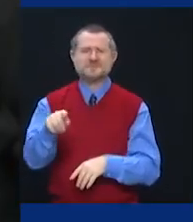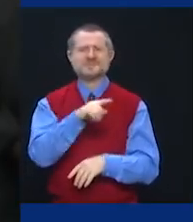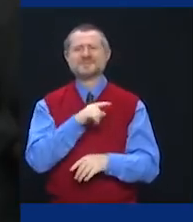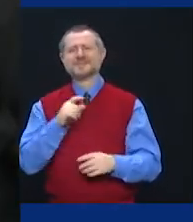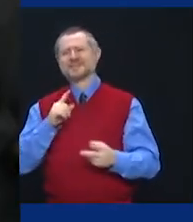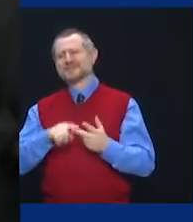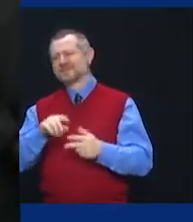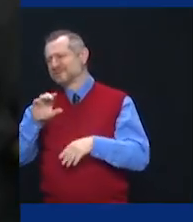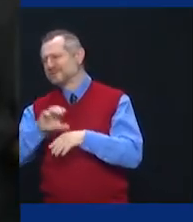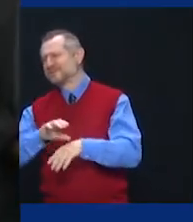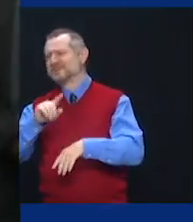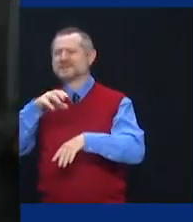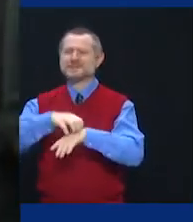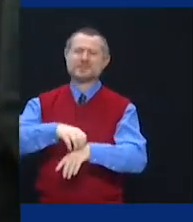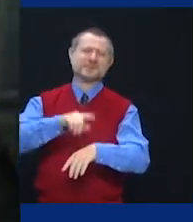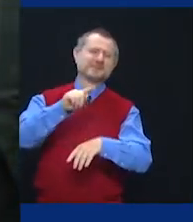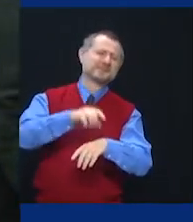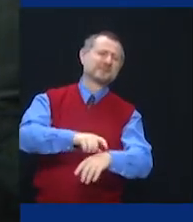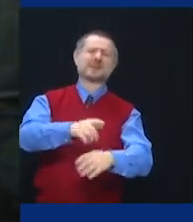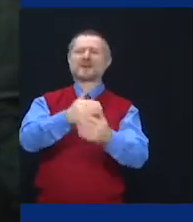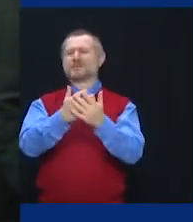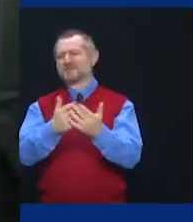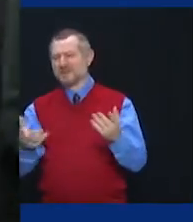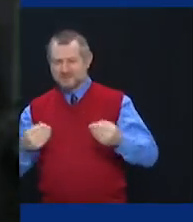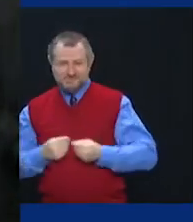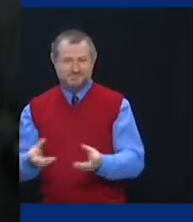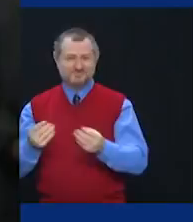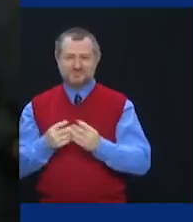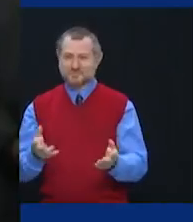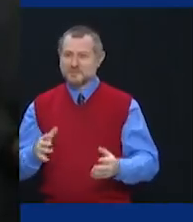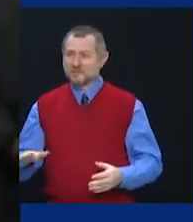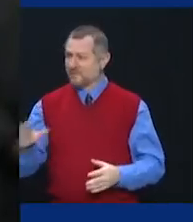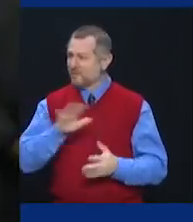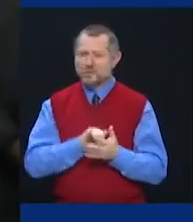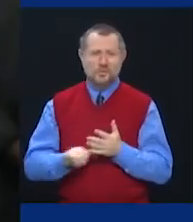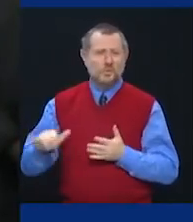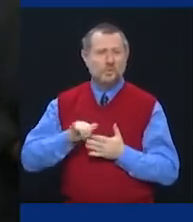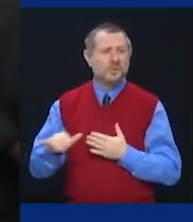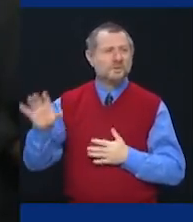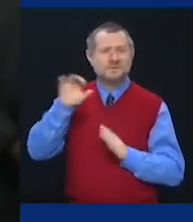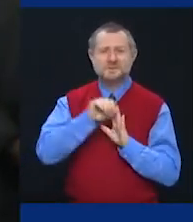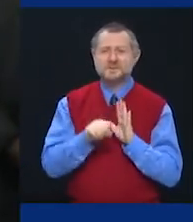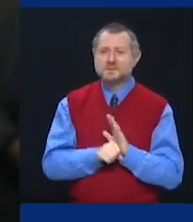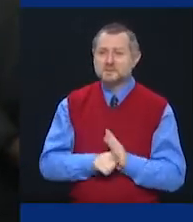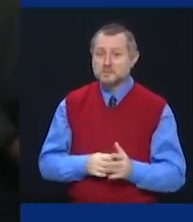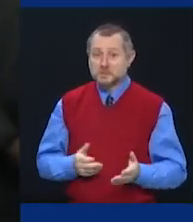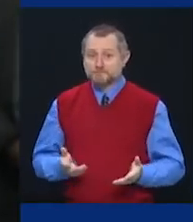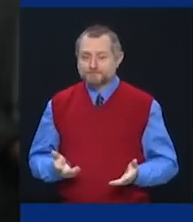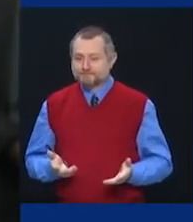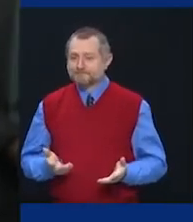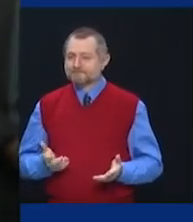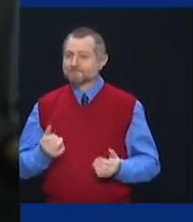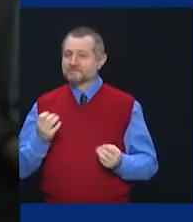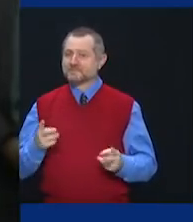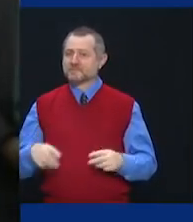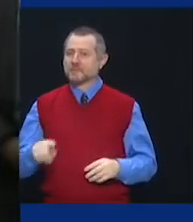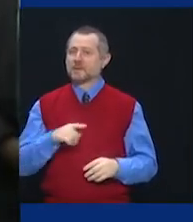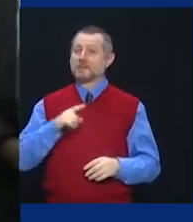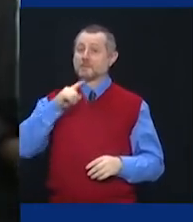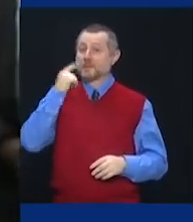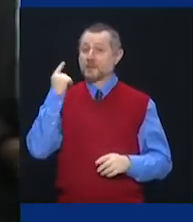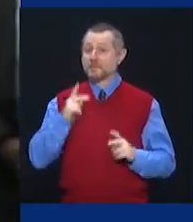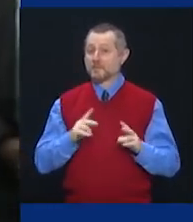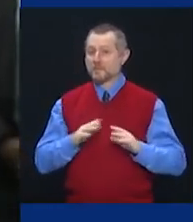worship, geographically all throughout the state. There is a hesitancy problem in the black